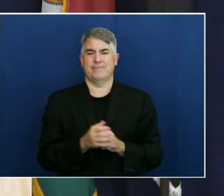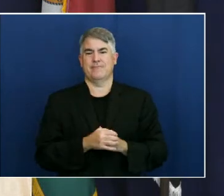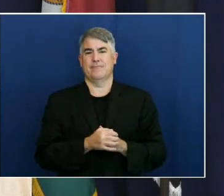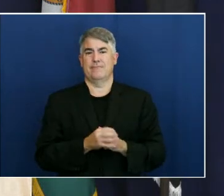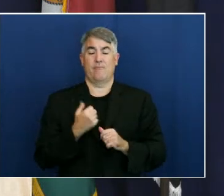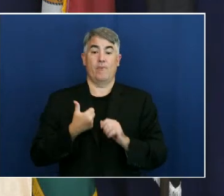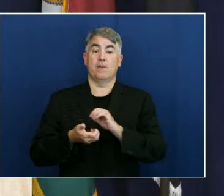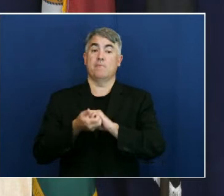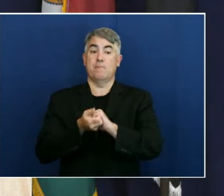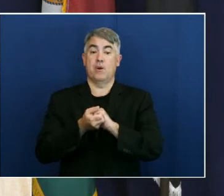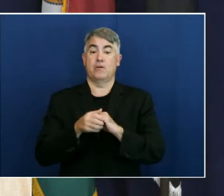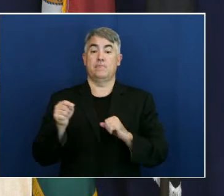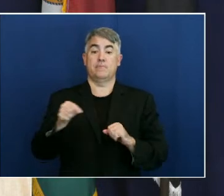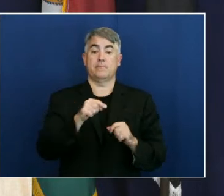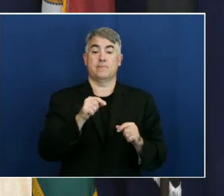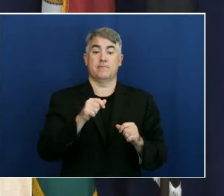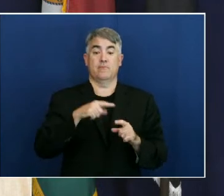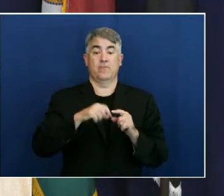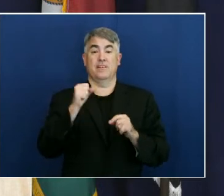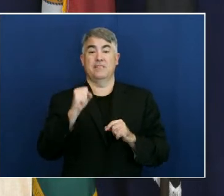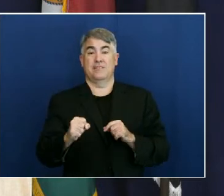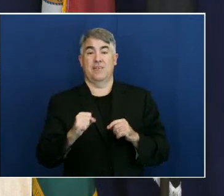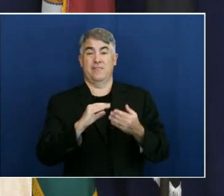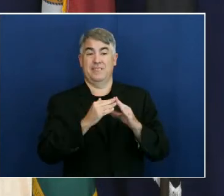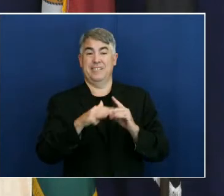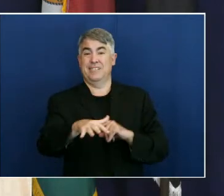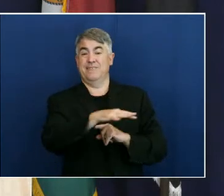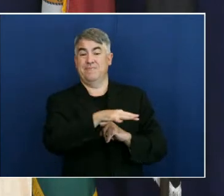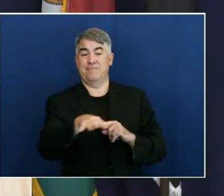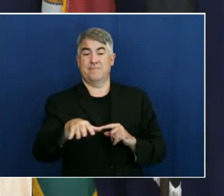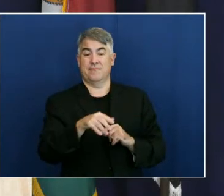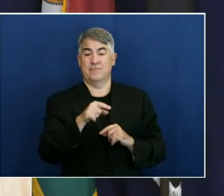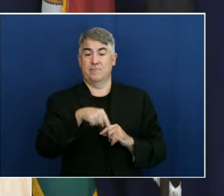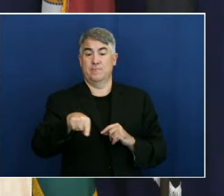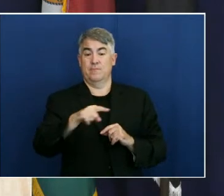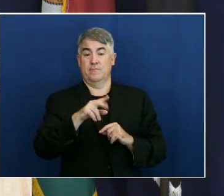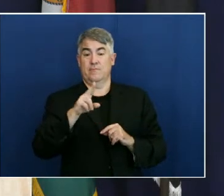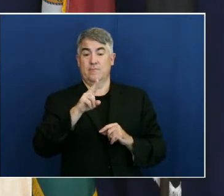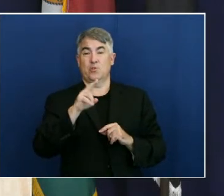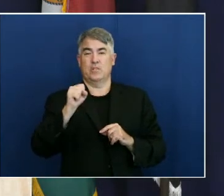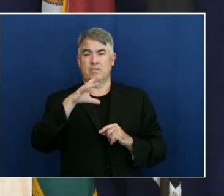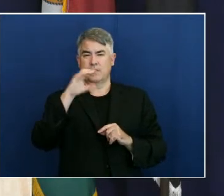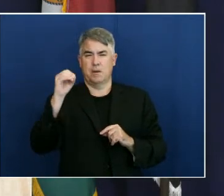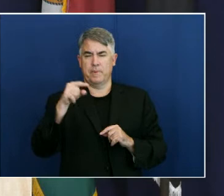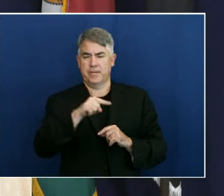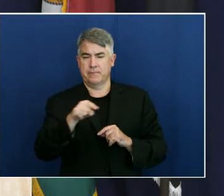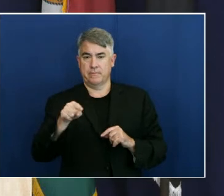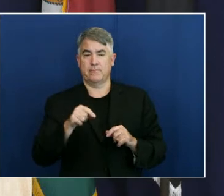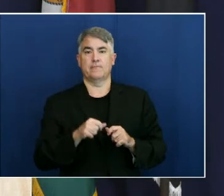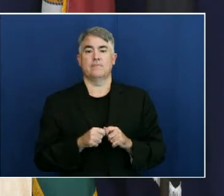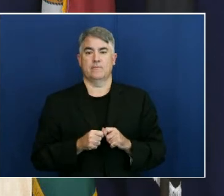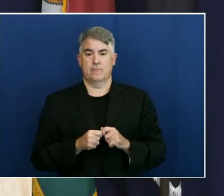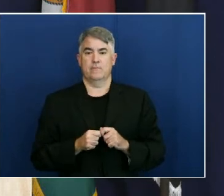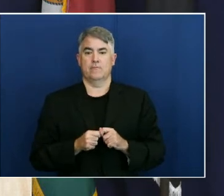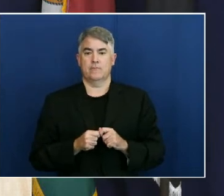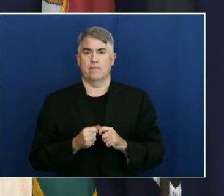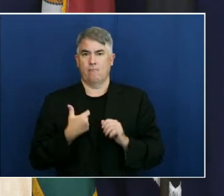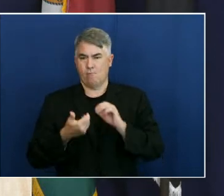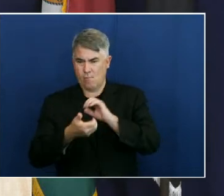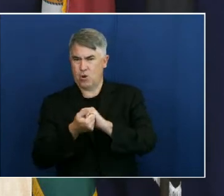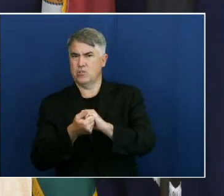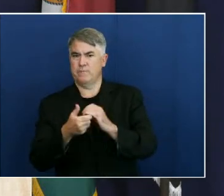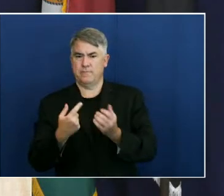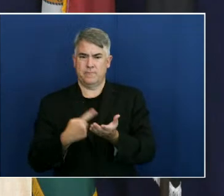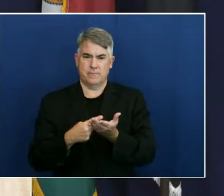south to find ways to protect those workers in U.S.-owned companies that are part of our binational community. An equitable distribution of the